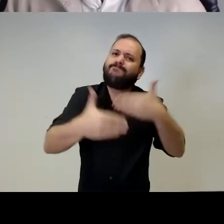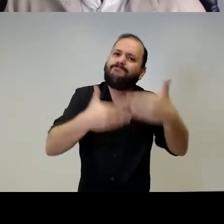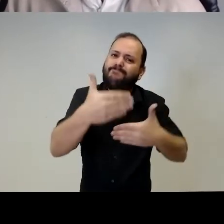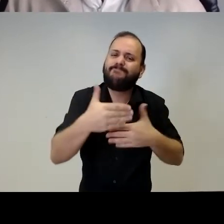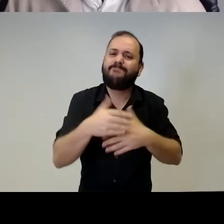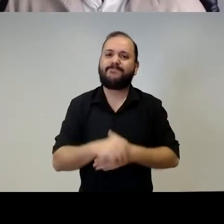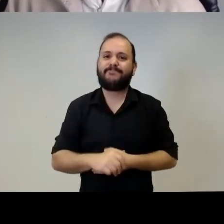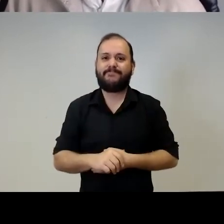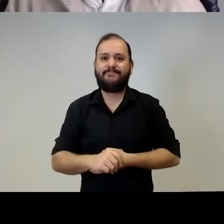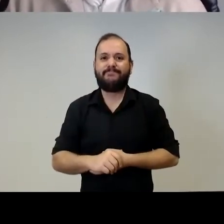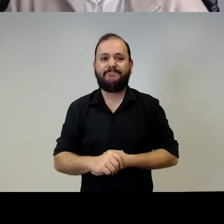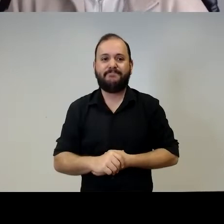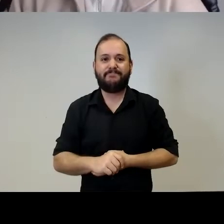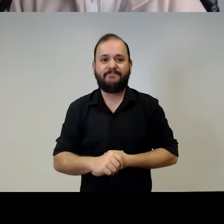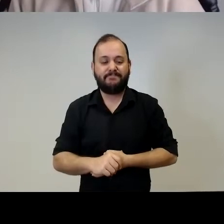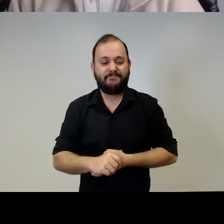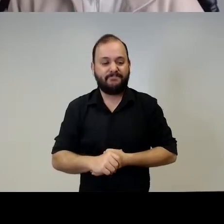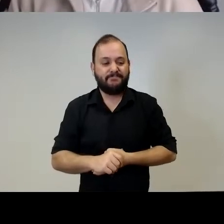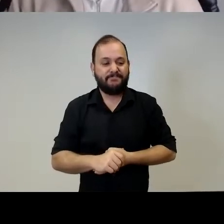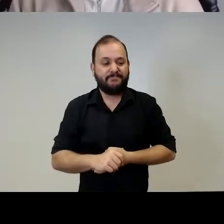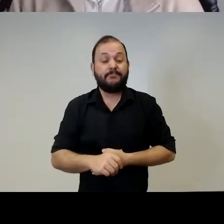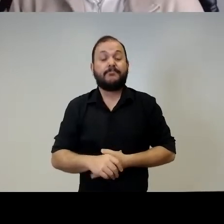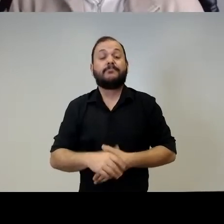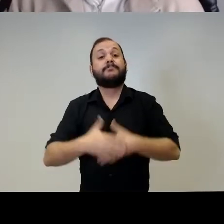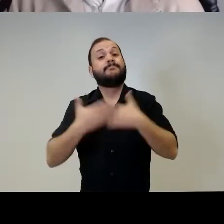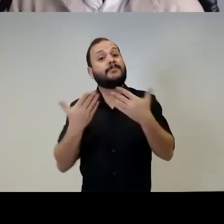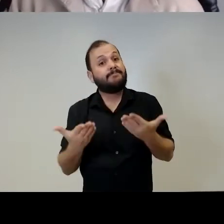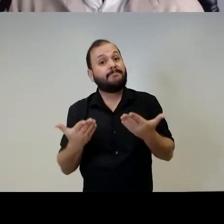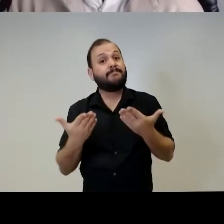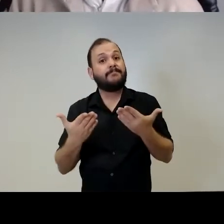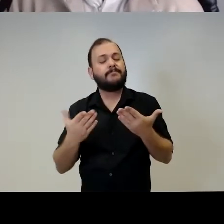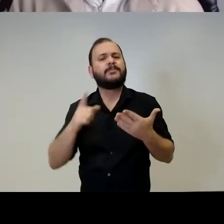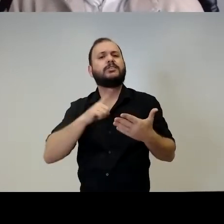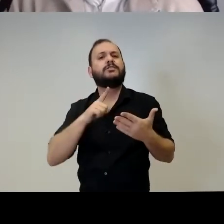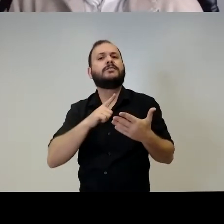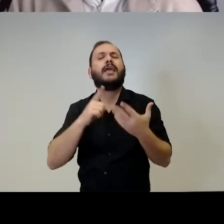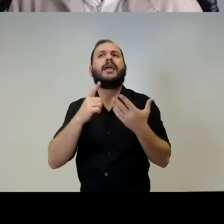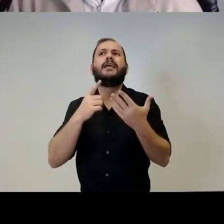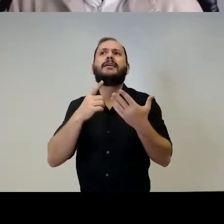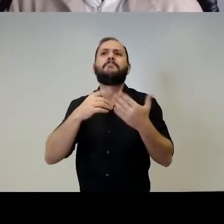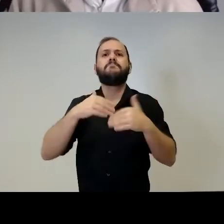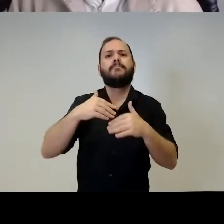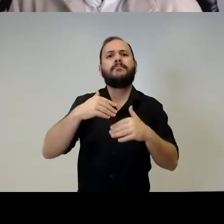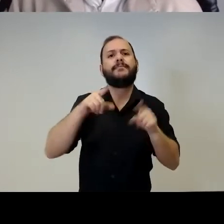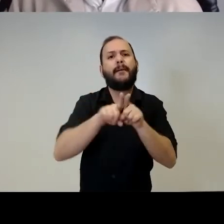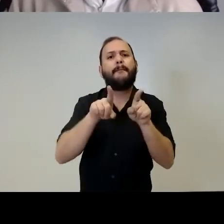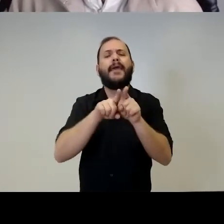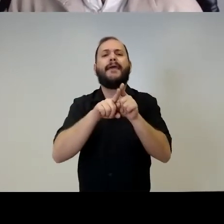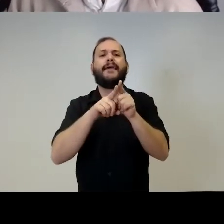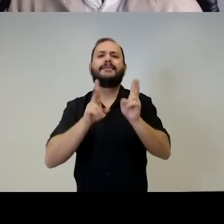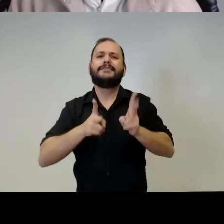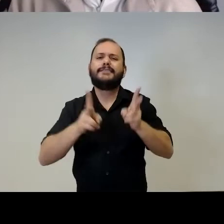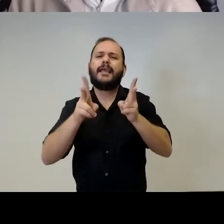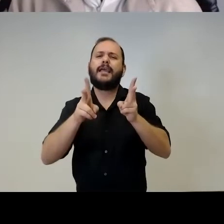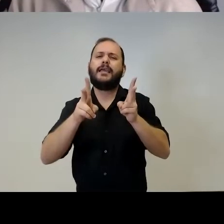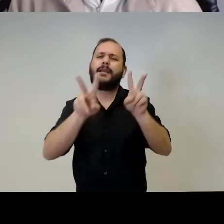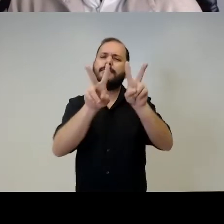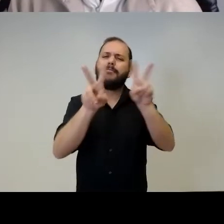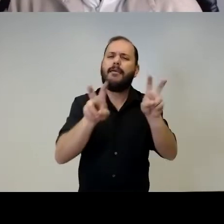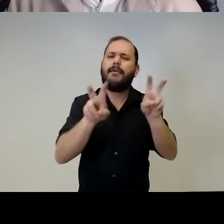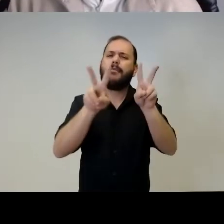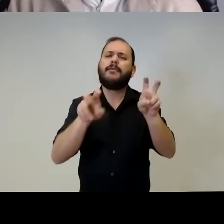And then, of course, questions arise about the role of interpreter, or should I say the roles of